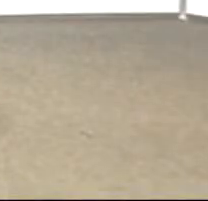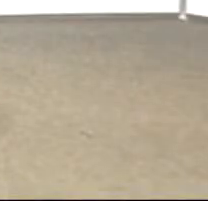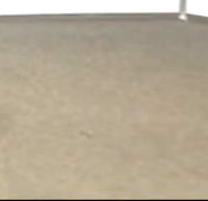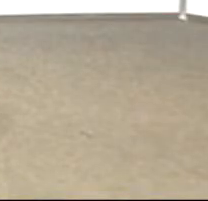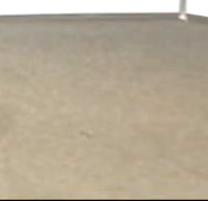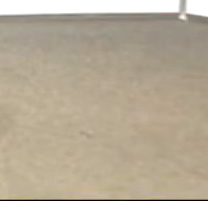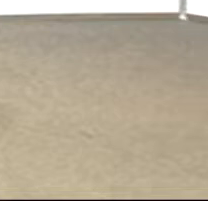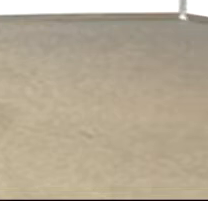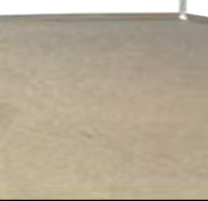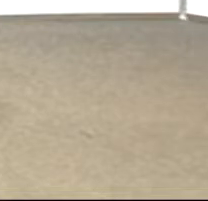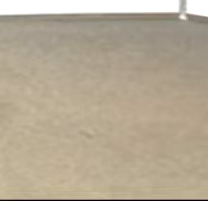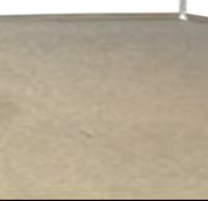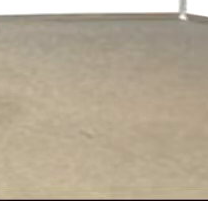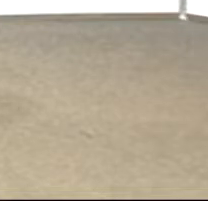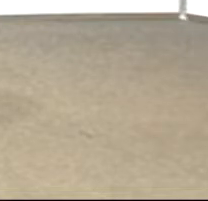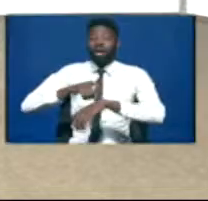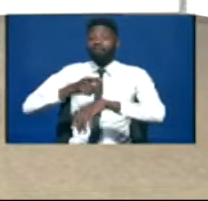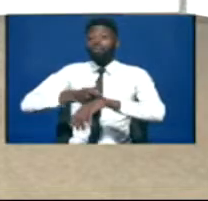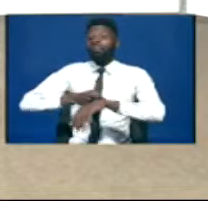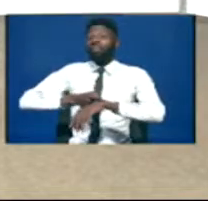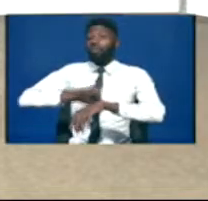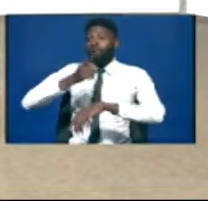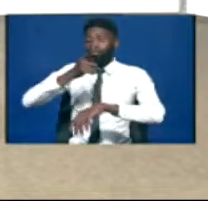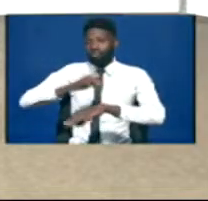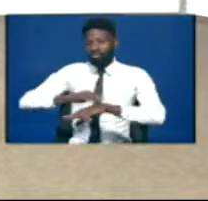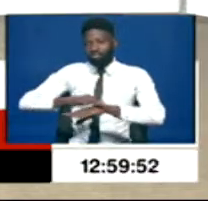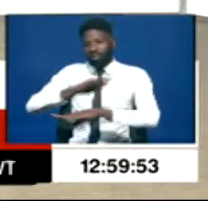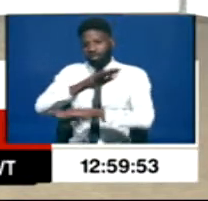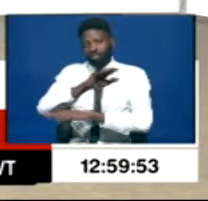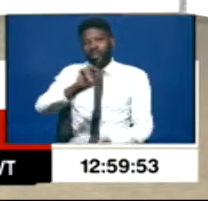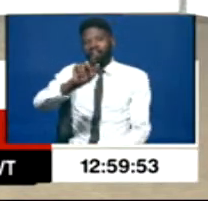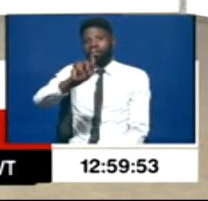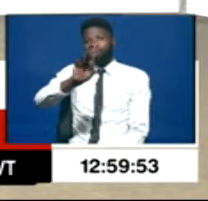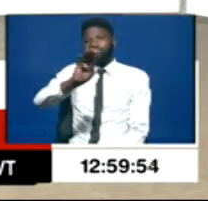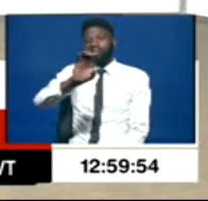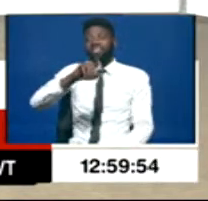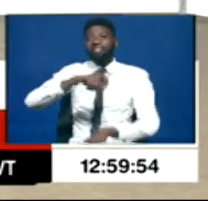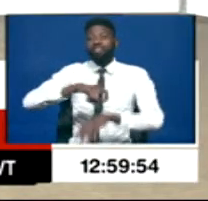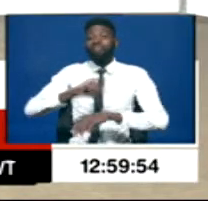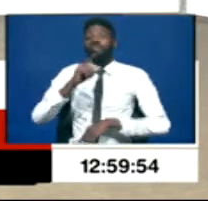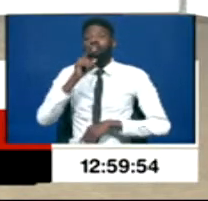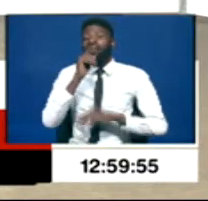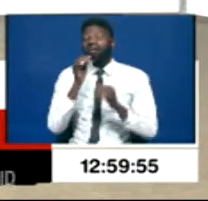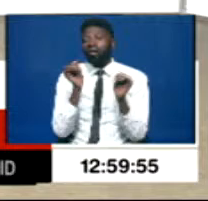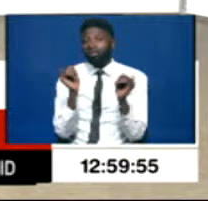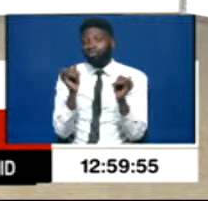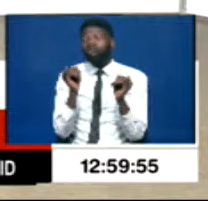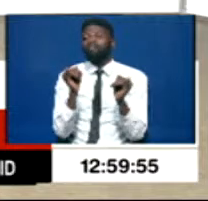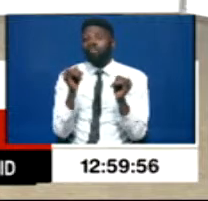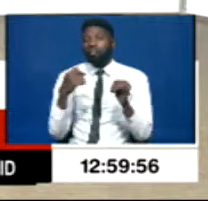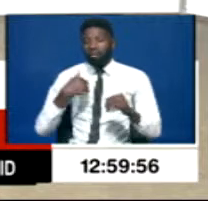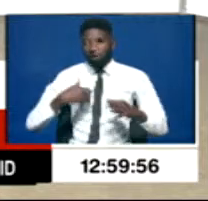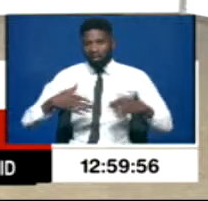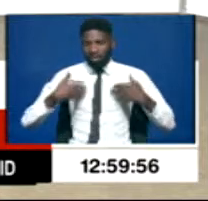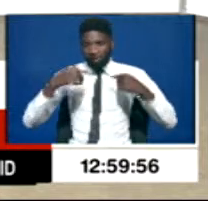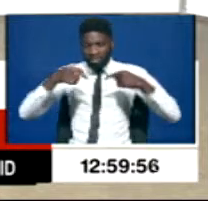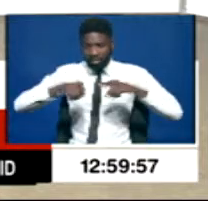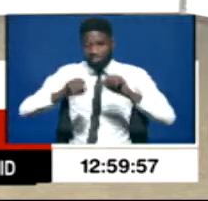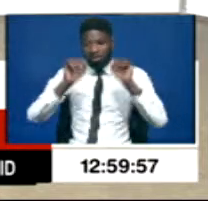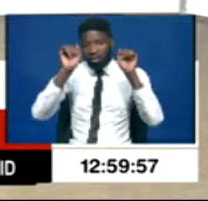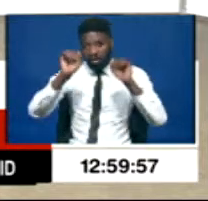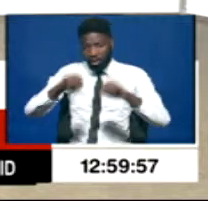It's 1 p.m. East African time. Good afternoon. This is KBC Lunchtime News. Glad you could make time for the most comprehensive